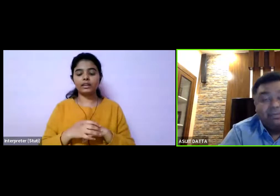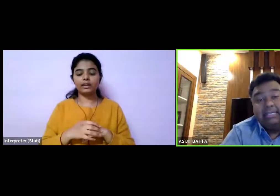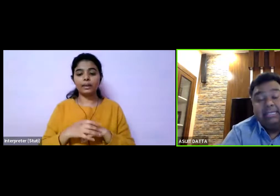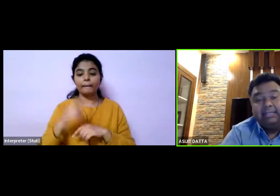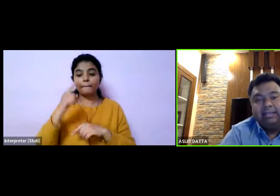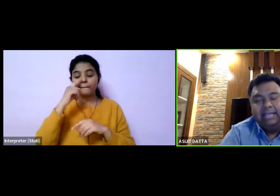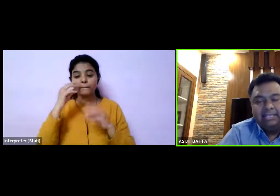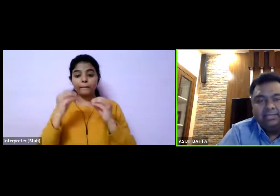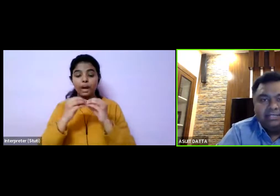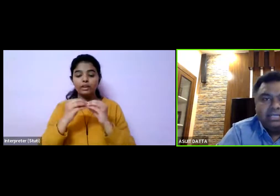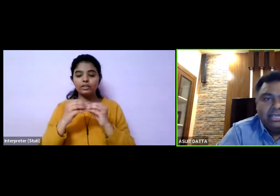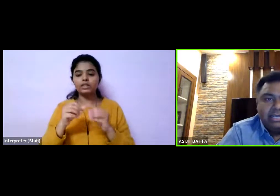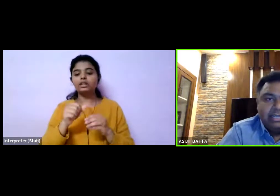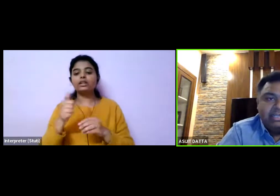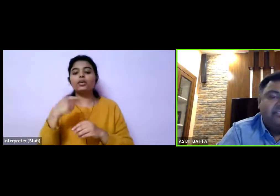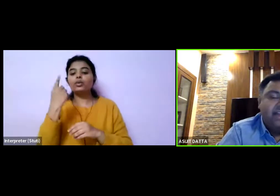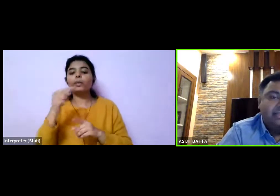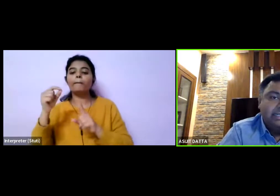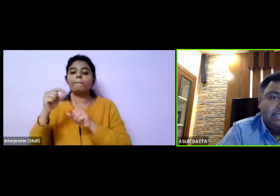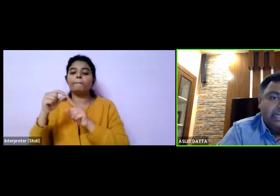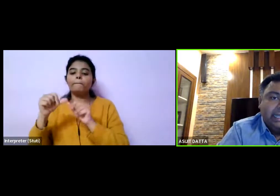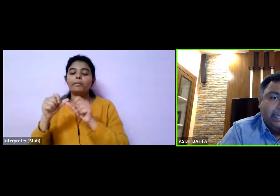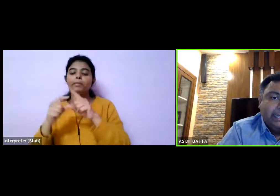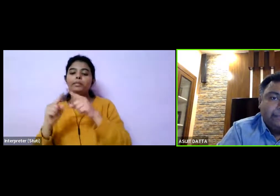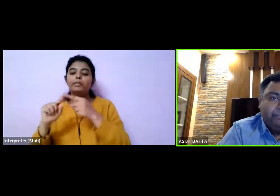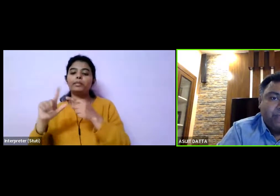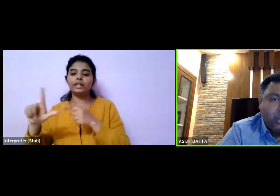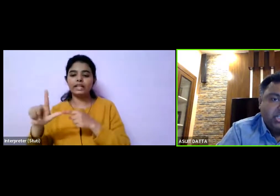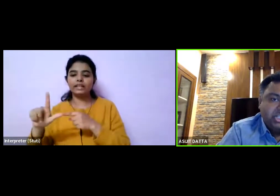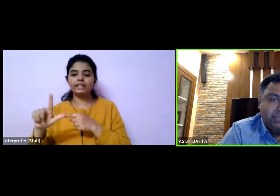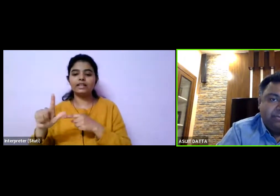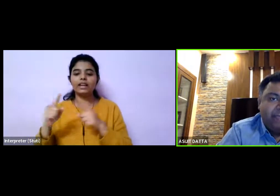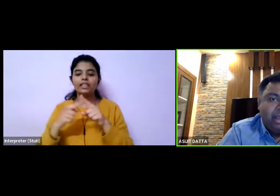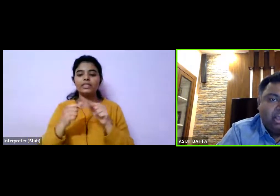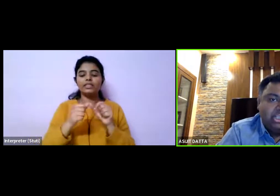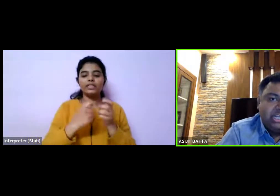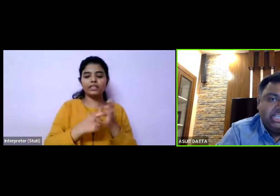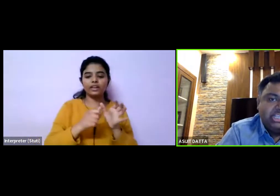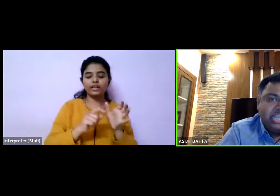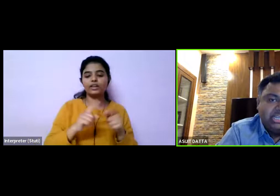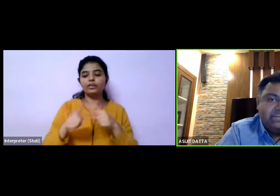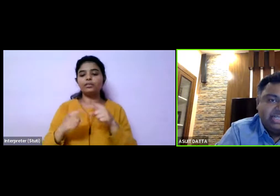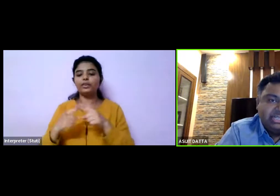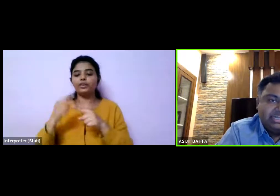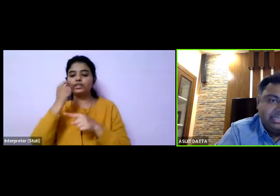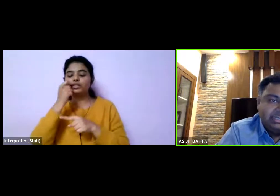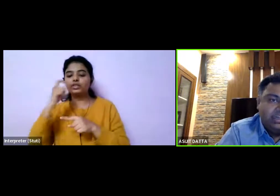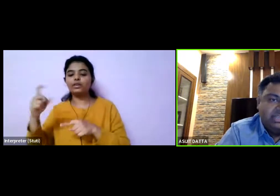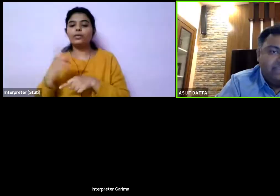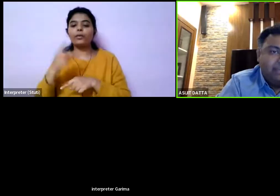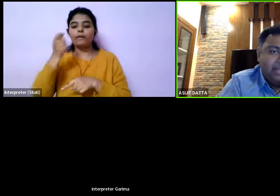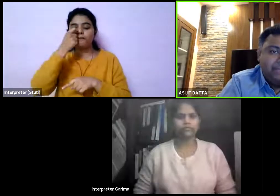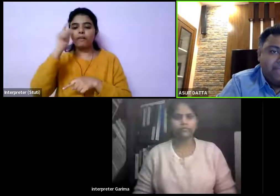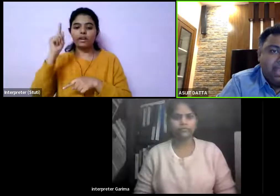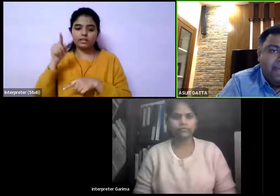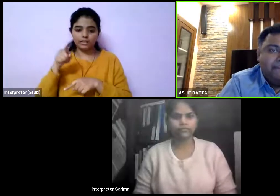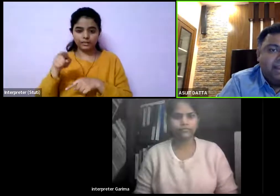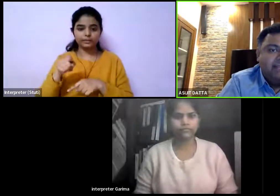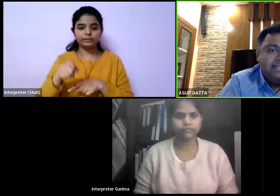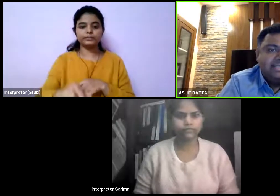is the husband, their father, ownership of biological and gendered materials within the